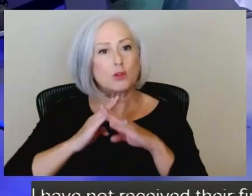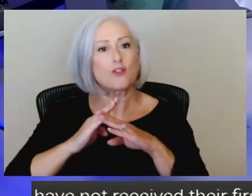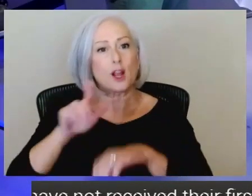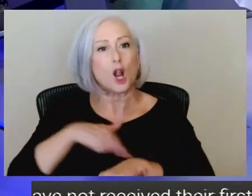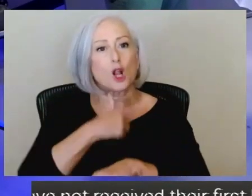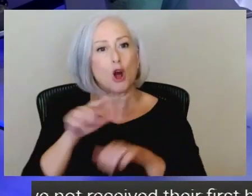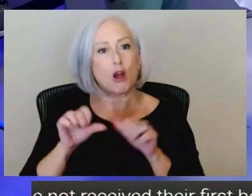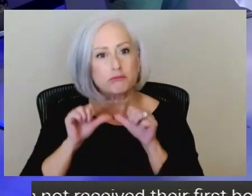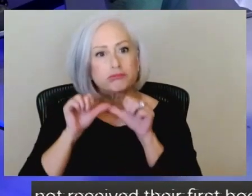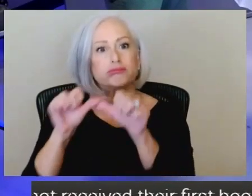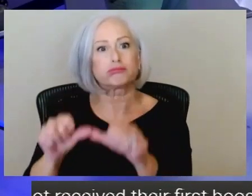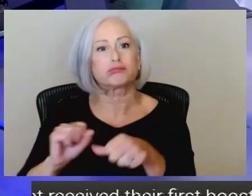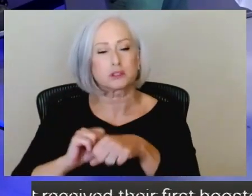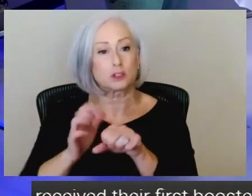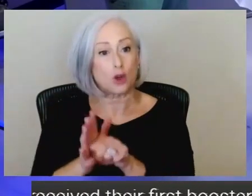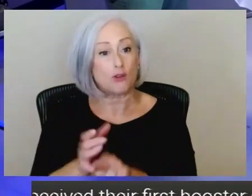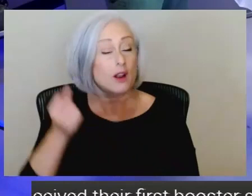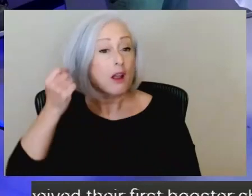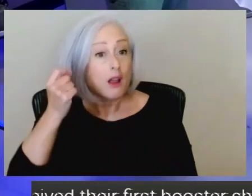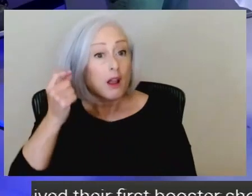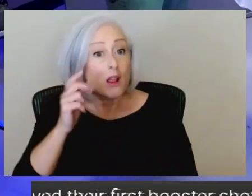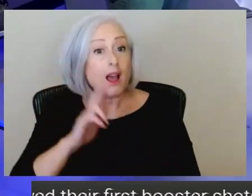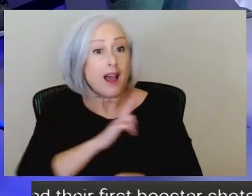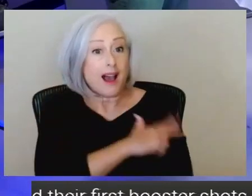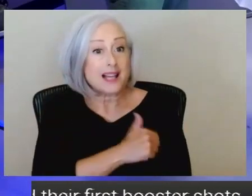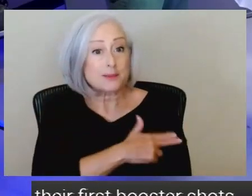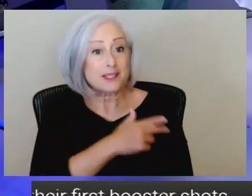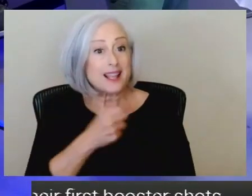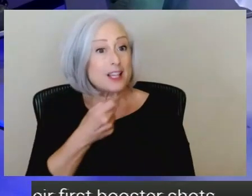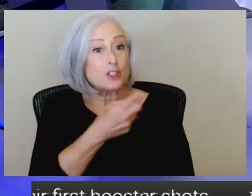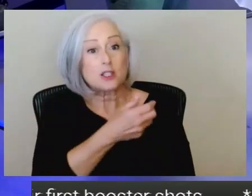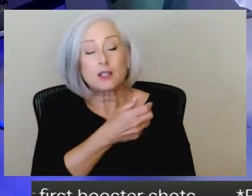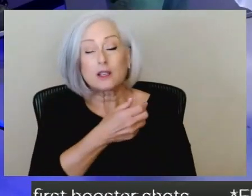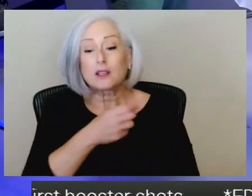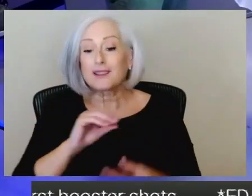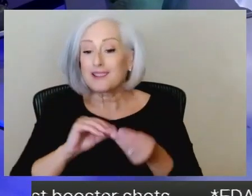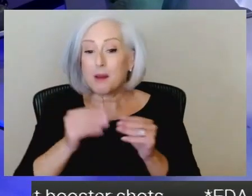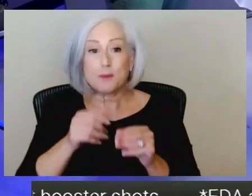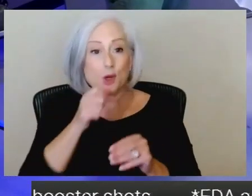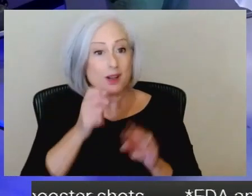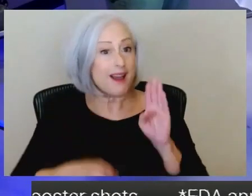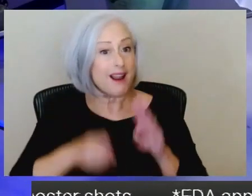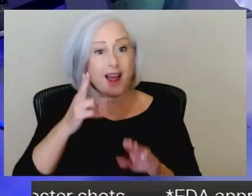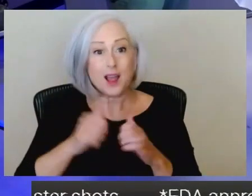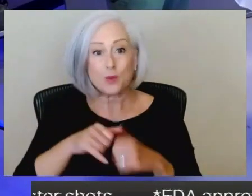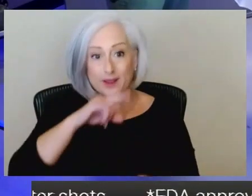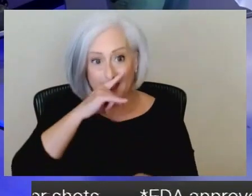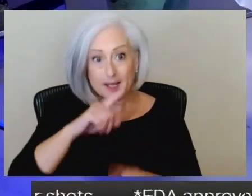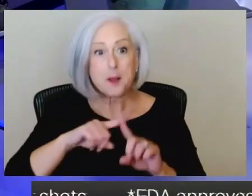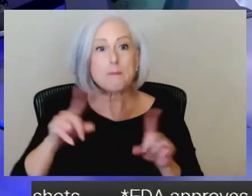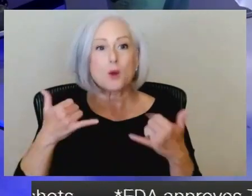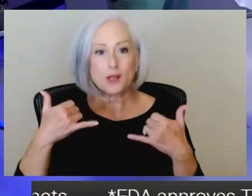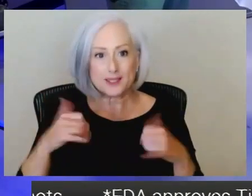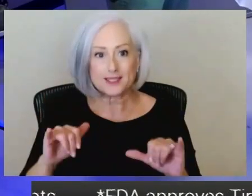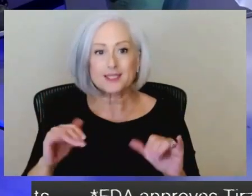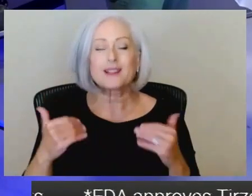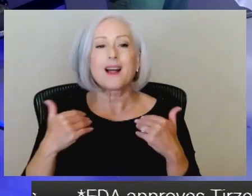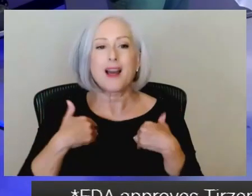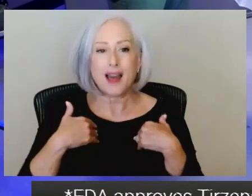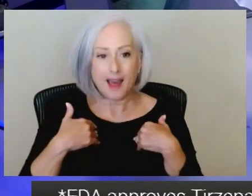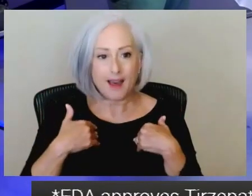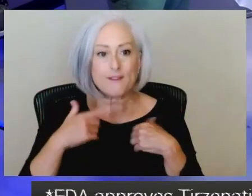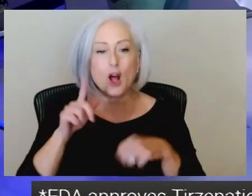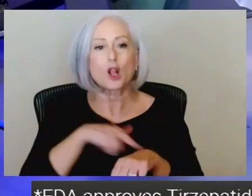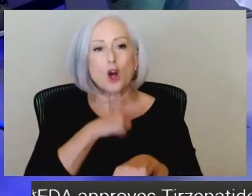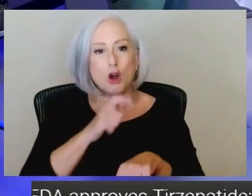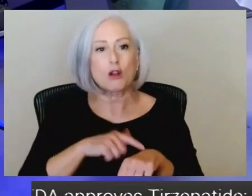of hospitalization isn't high in kids, it is still a rate, and there are still some long COVID, and there are multi-inflammatory syndrome kids. So I think